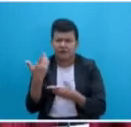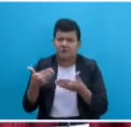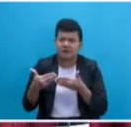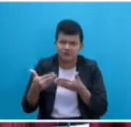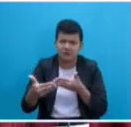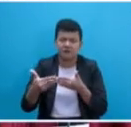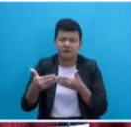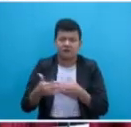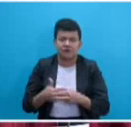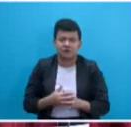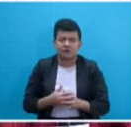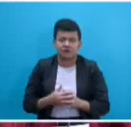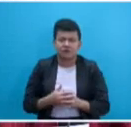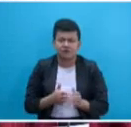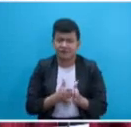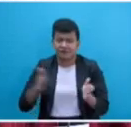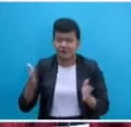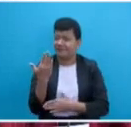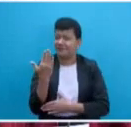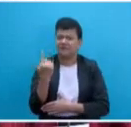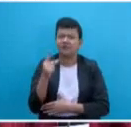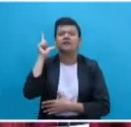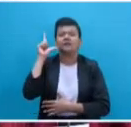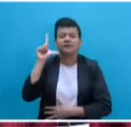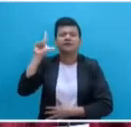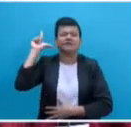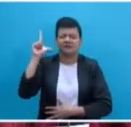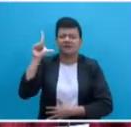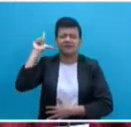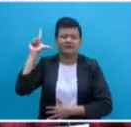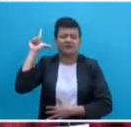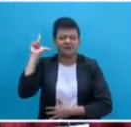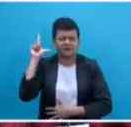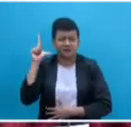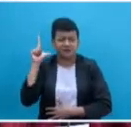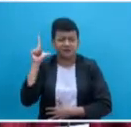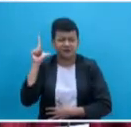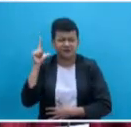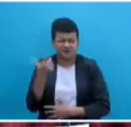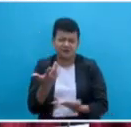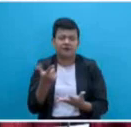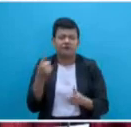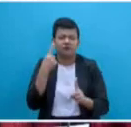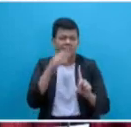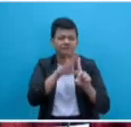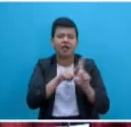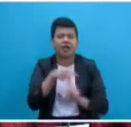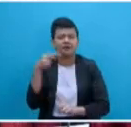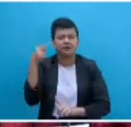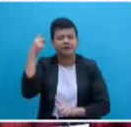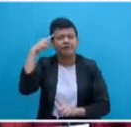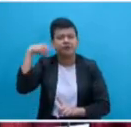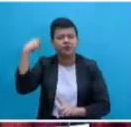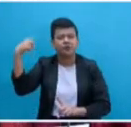And all our yesterdays have lighted fools the way to dusty death. Out, out, brief